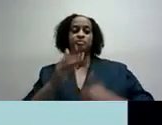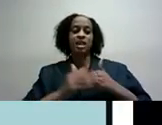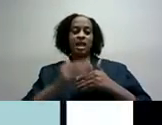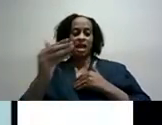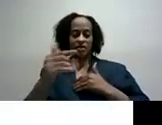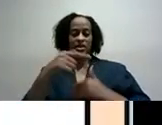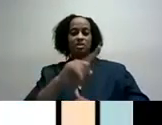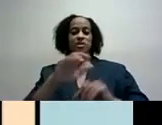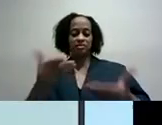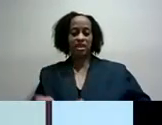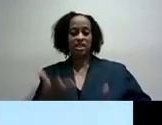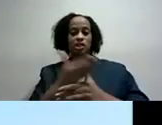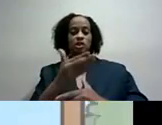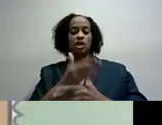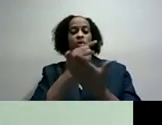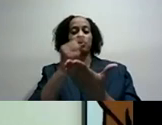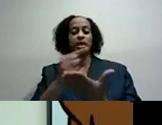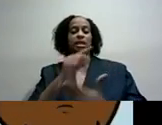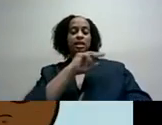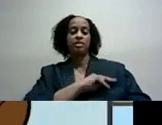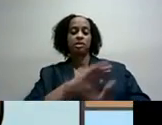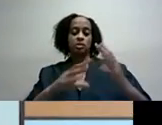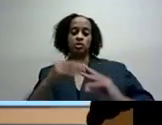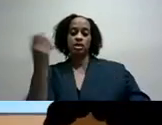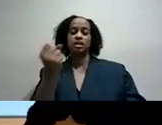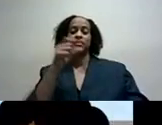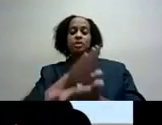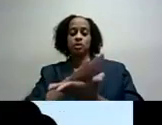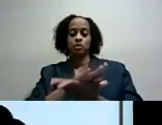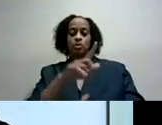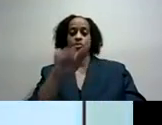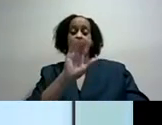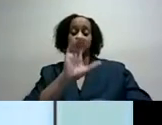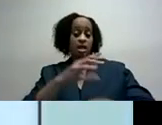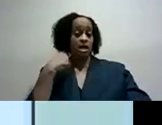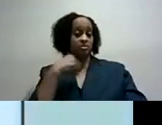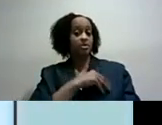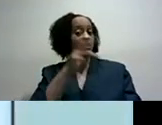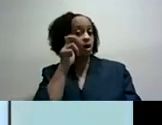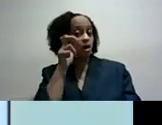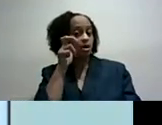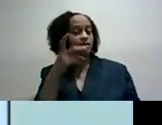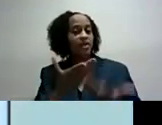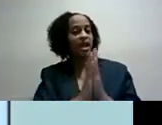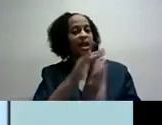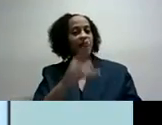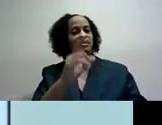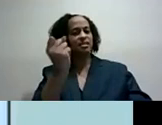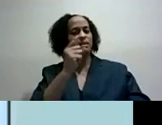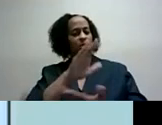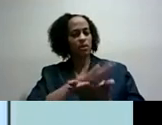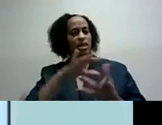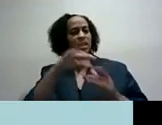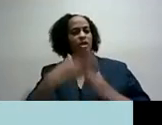he was invited to share the weekly mission story in Sabbath school. When some church members heard, they asked the Sabbath school leader to change